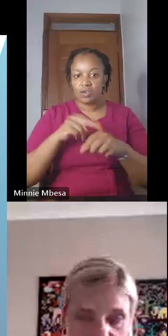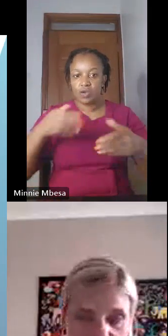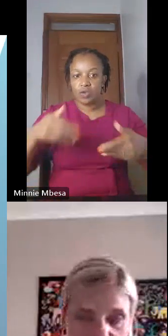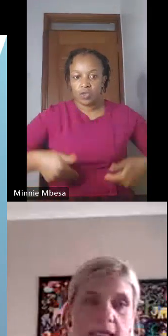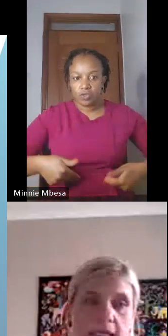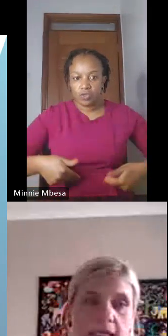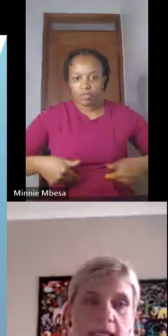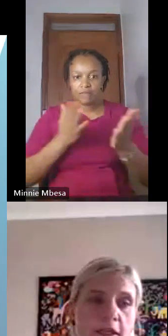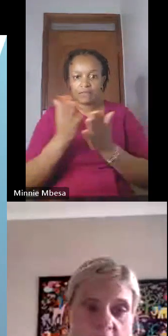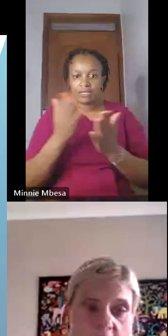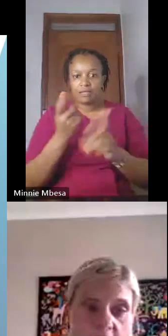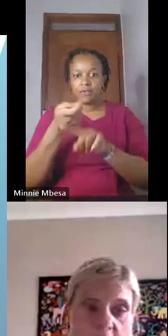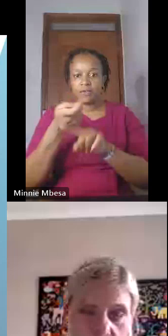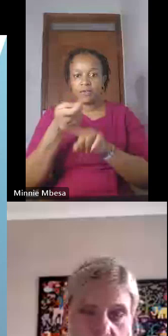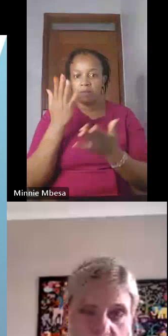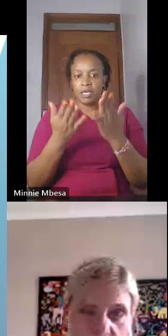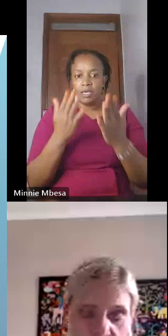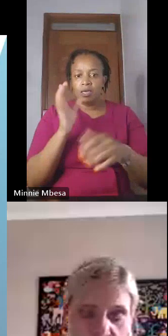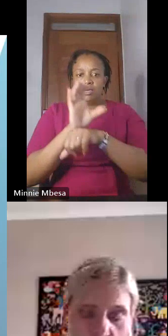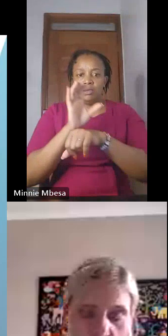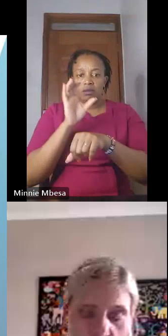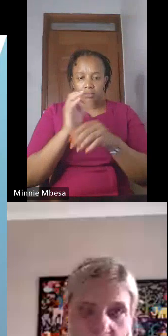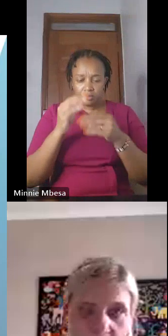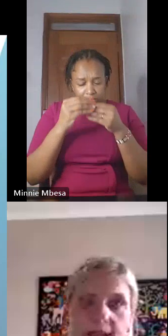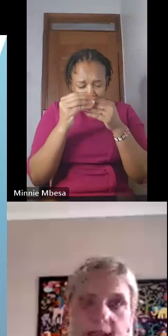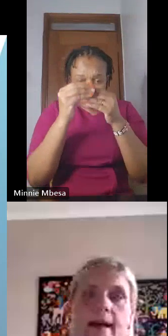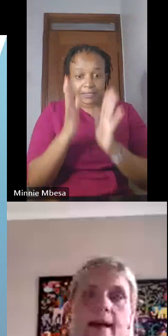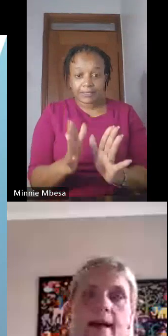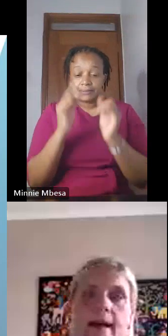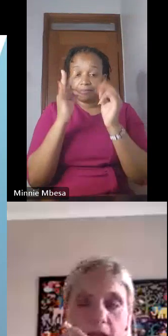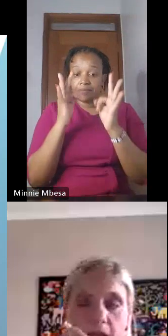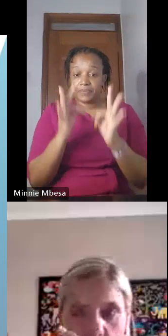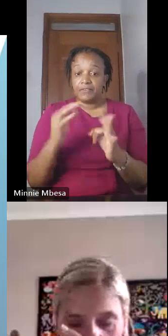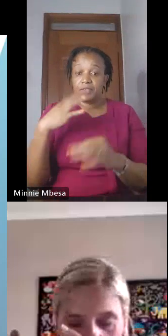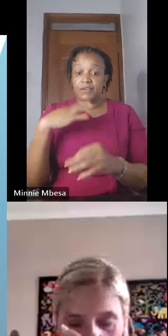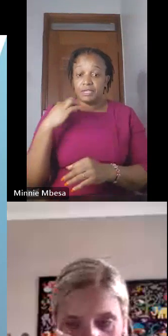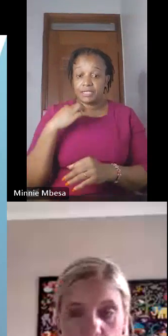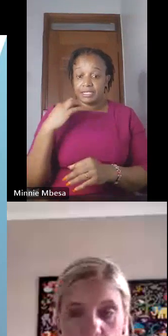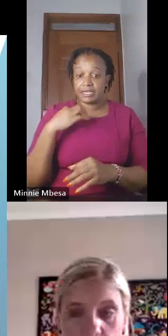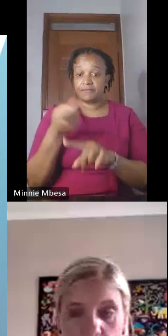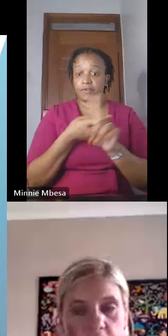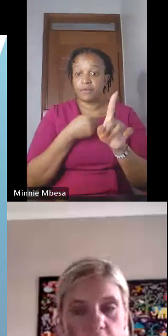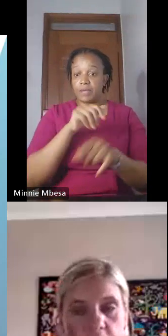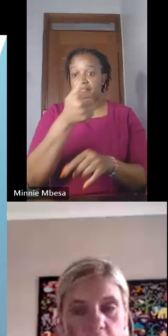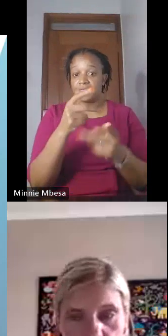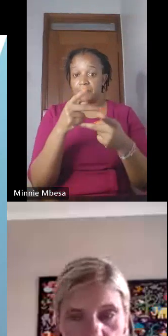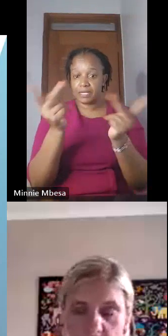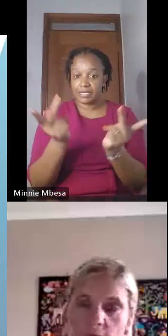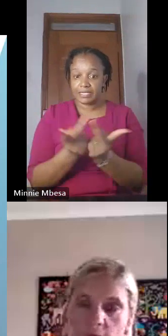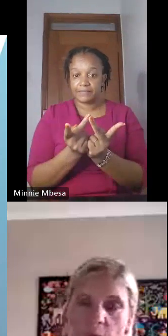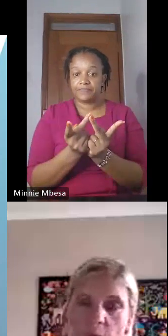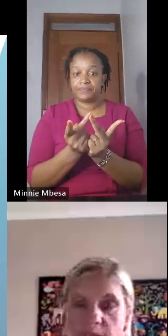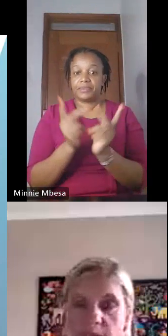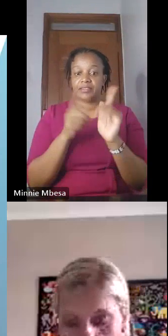church leader, if you are volunteering from somewhere else, and